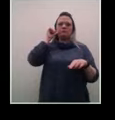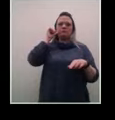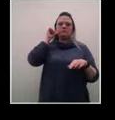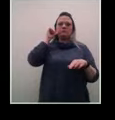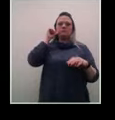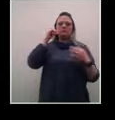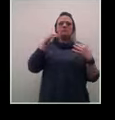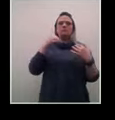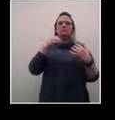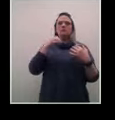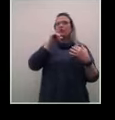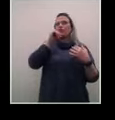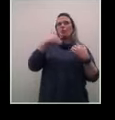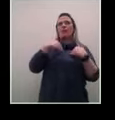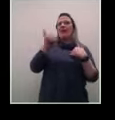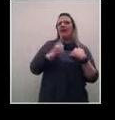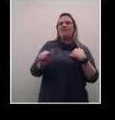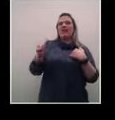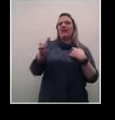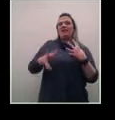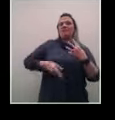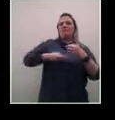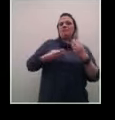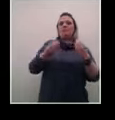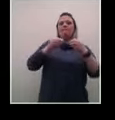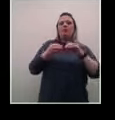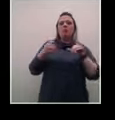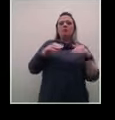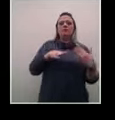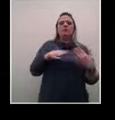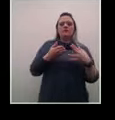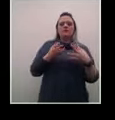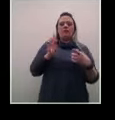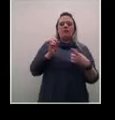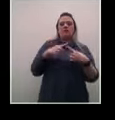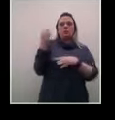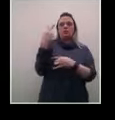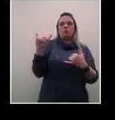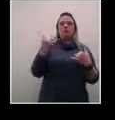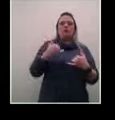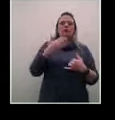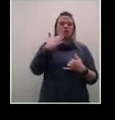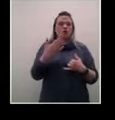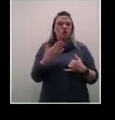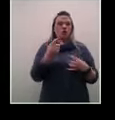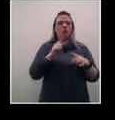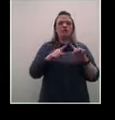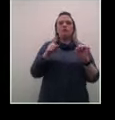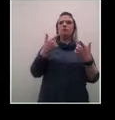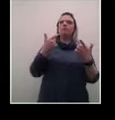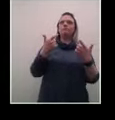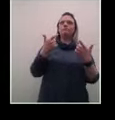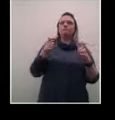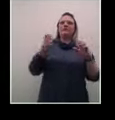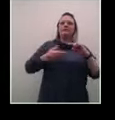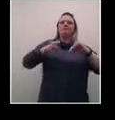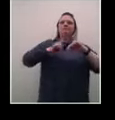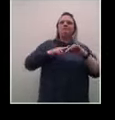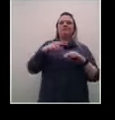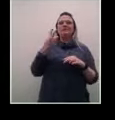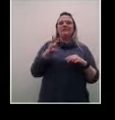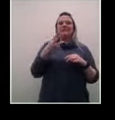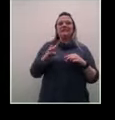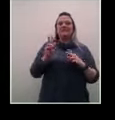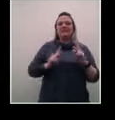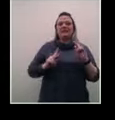least noon today of an additional death. That's a really good sign, but we had some pretty high jumps. It's 16 people